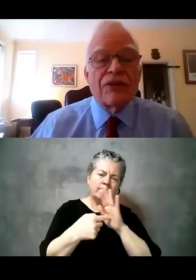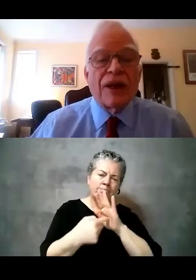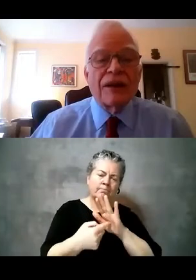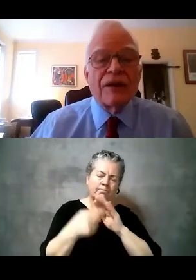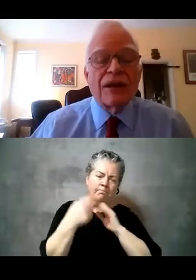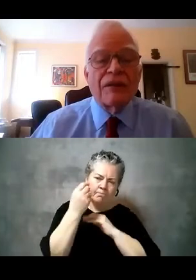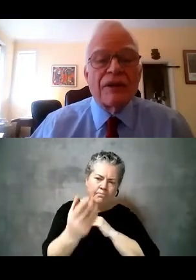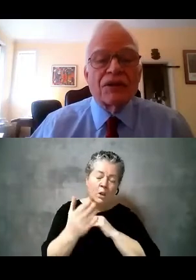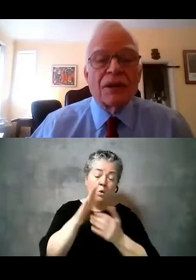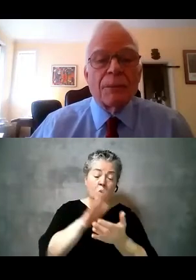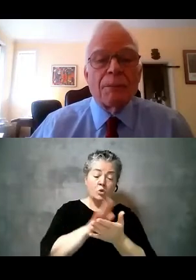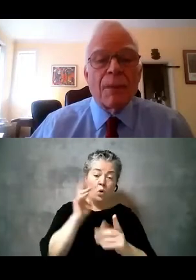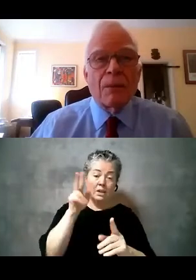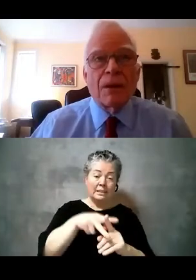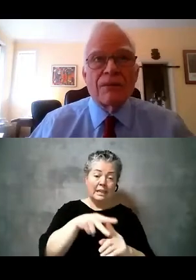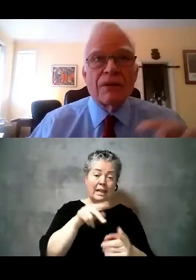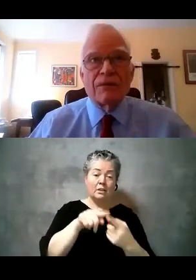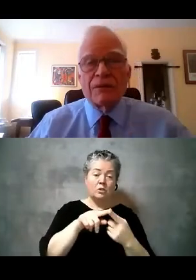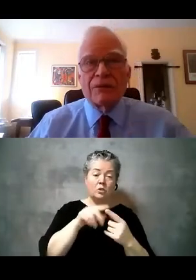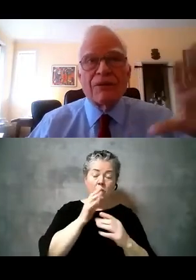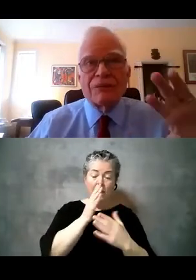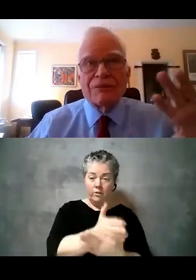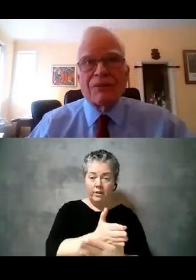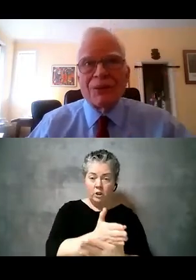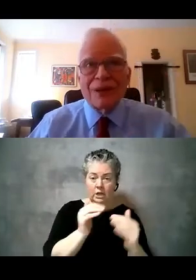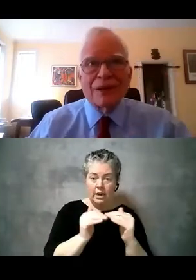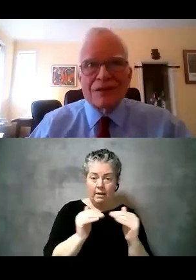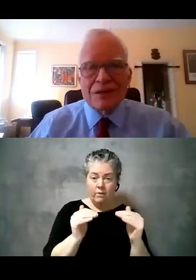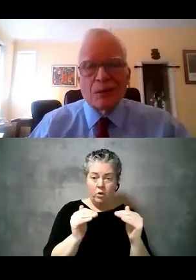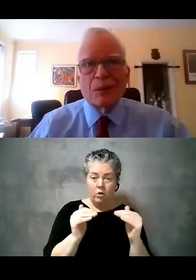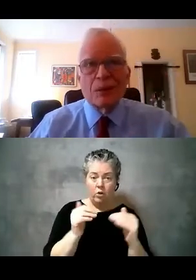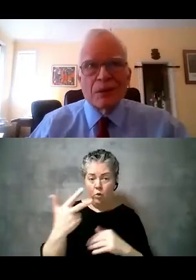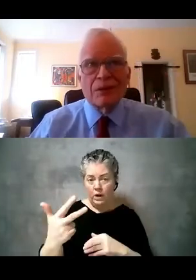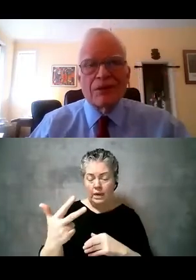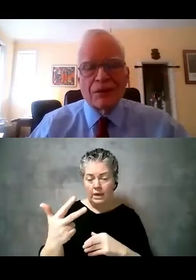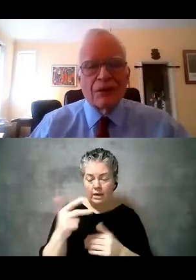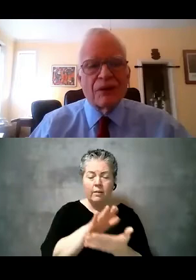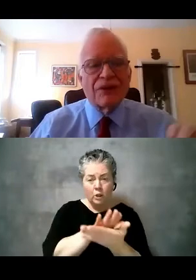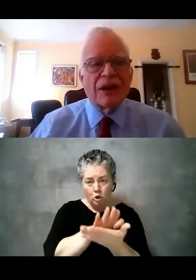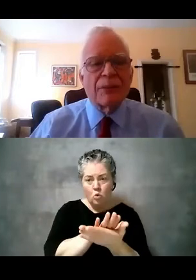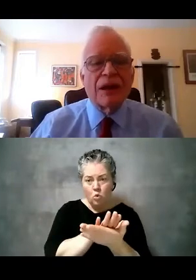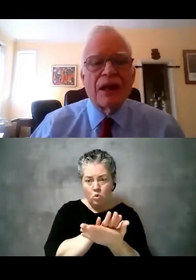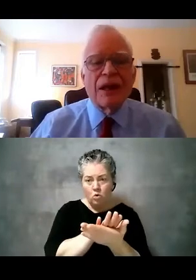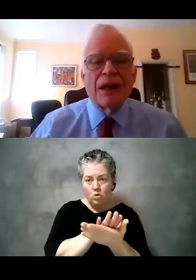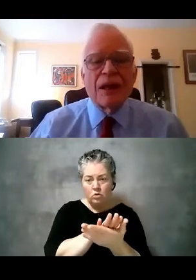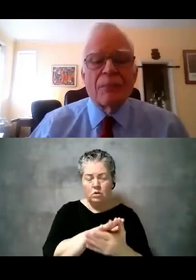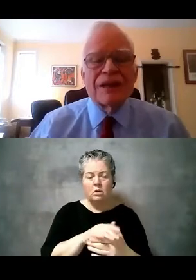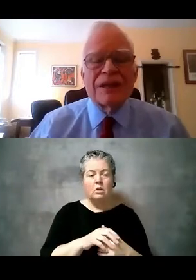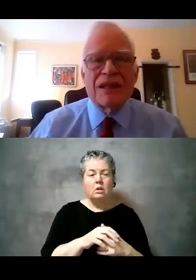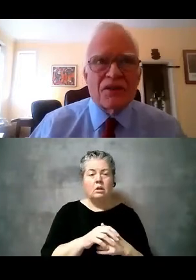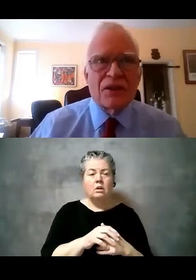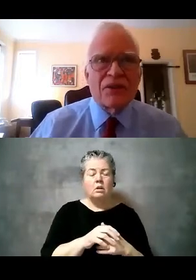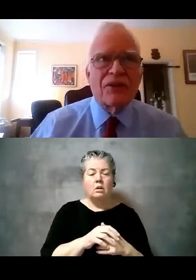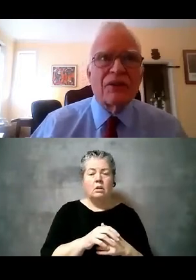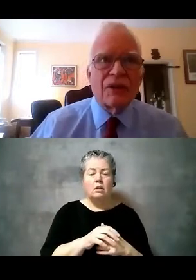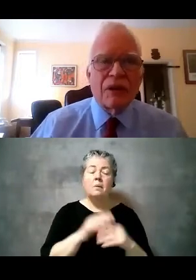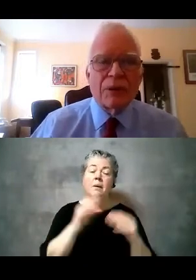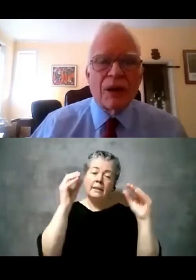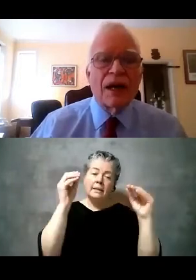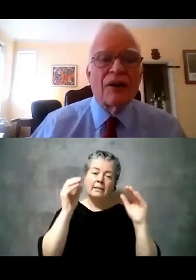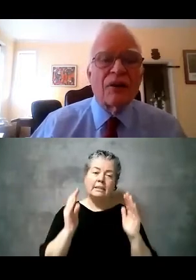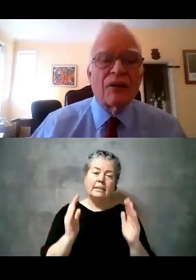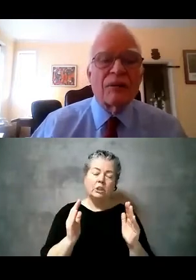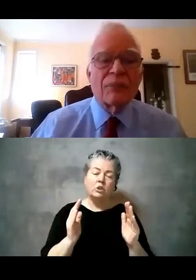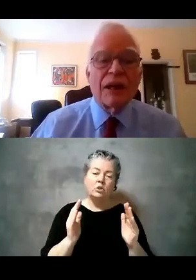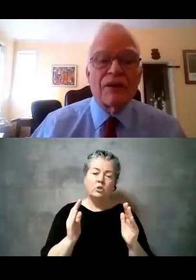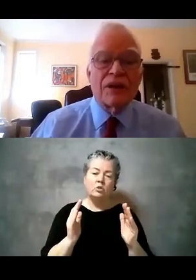school is assigned to the intervention, we have level 3 of the school is the unit of assignment, but the teachers